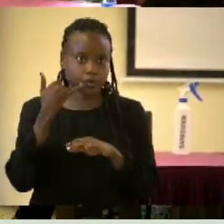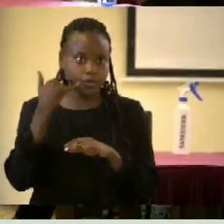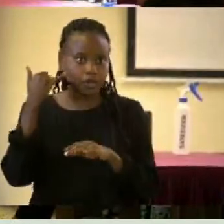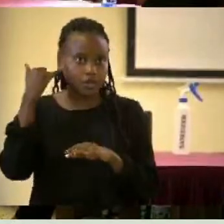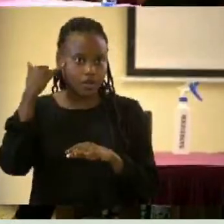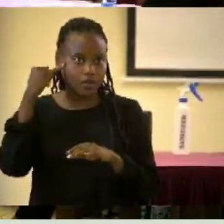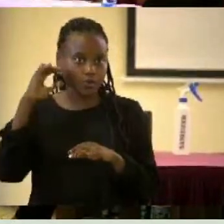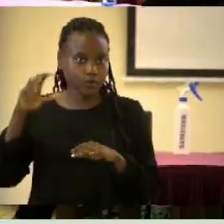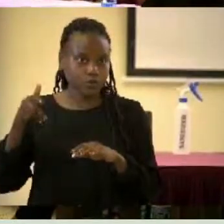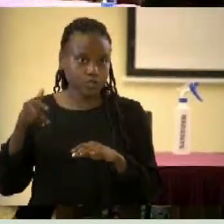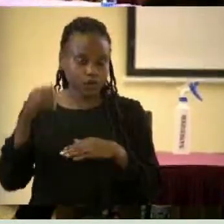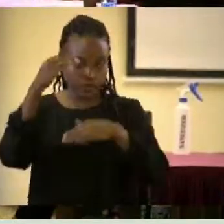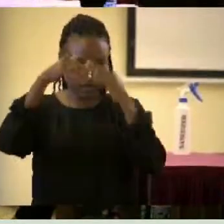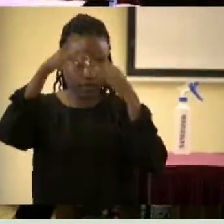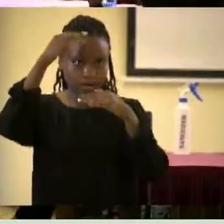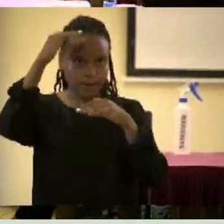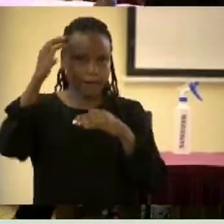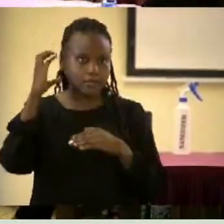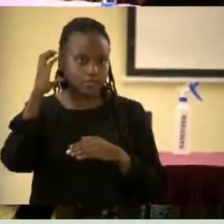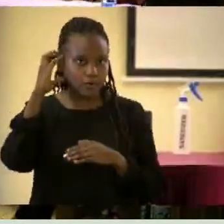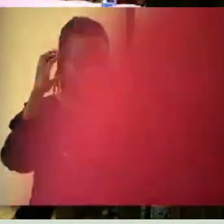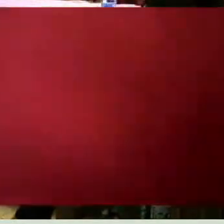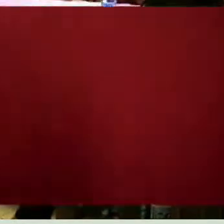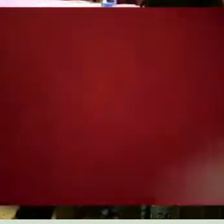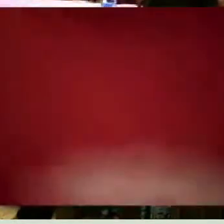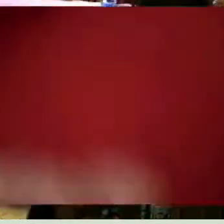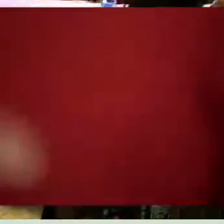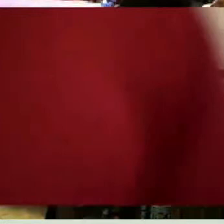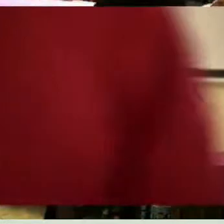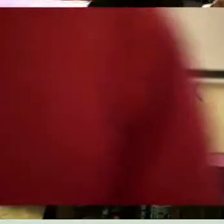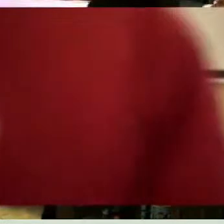Town Campus College.